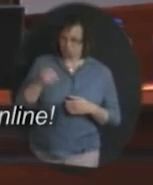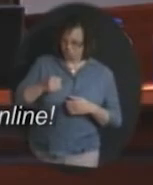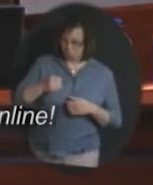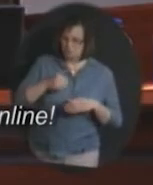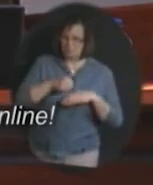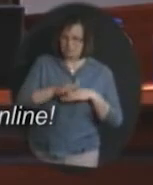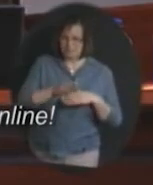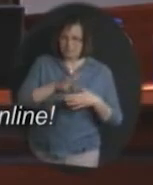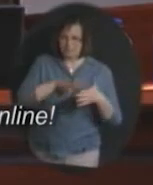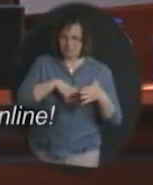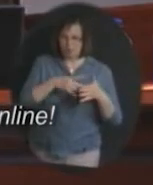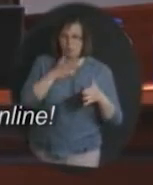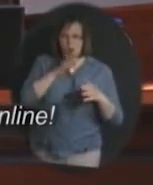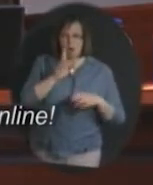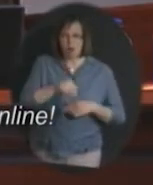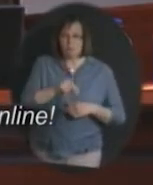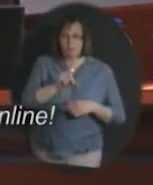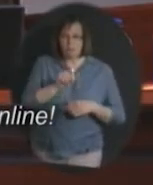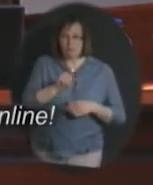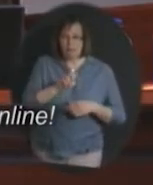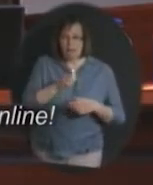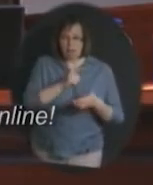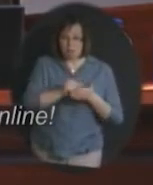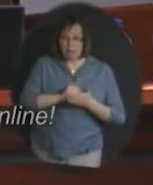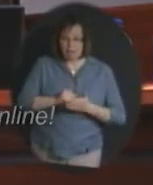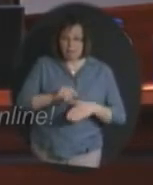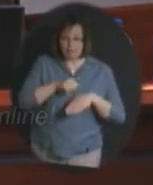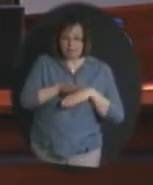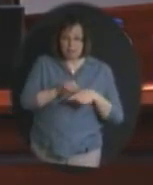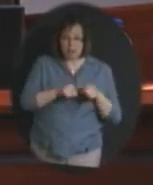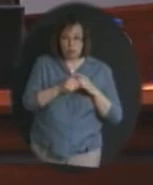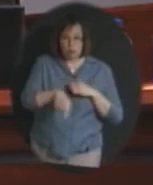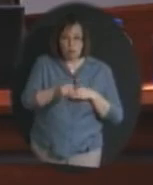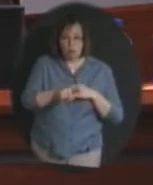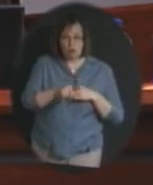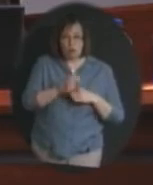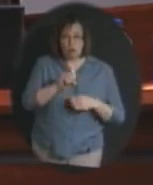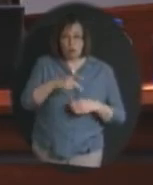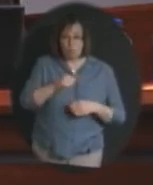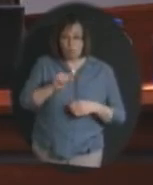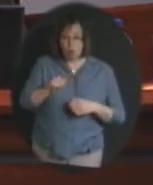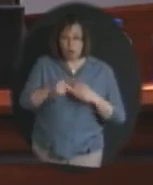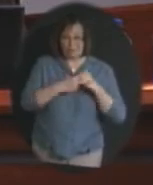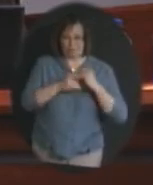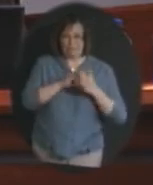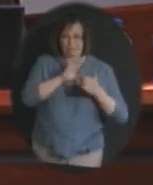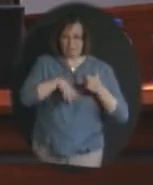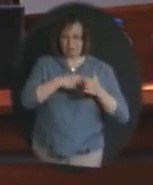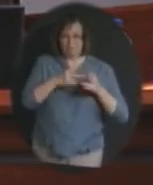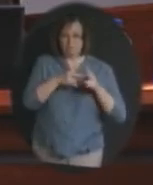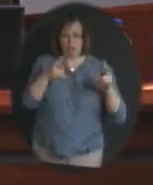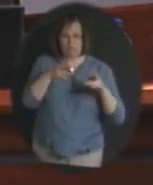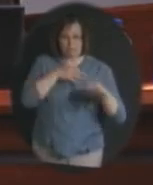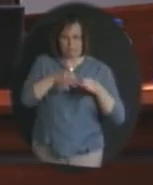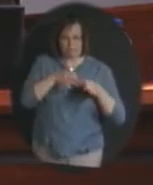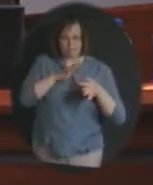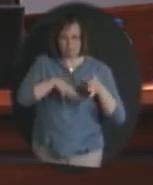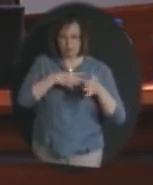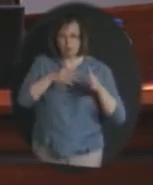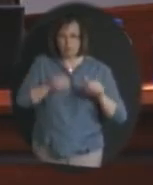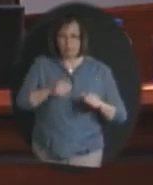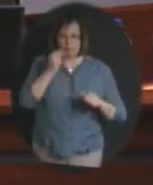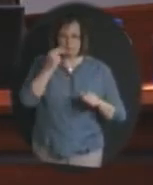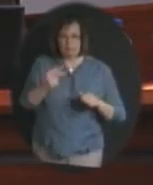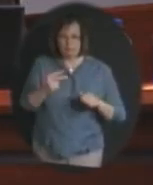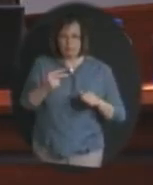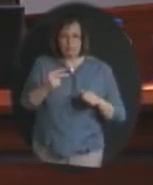sent you that master schedule, and we will update that every week and send it out to you. Okay. Opal is the keeper of that, and it's a very detailed schedule that you can see in terms